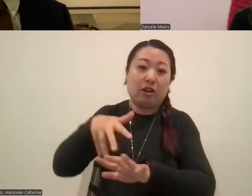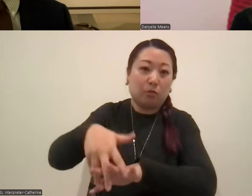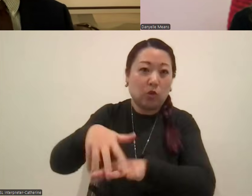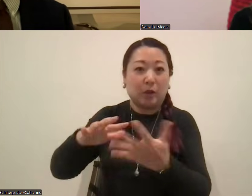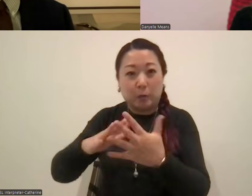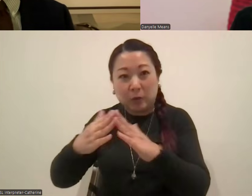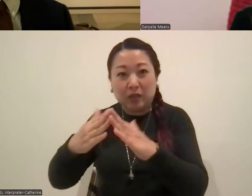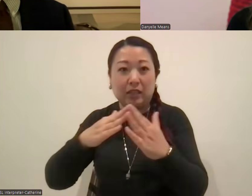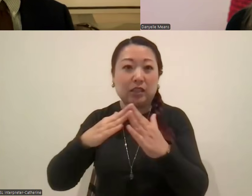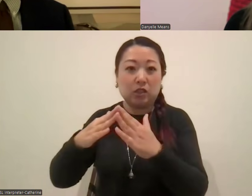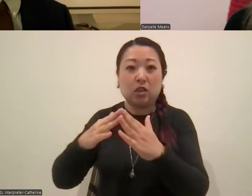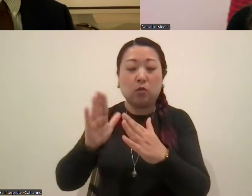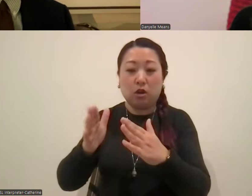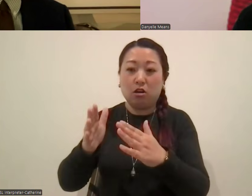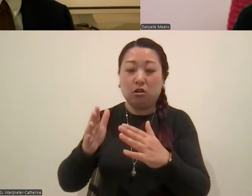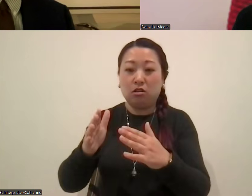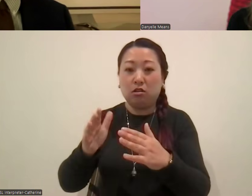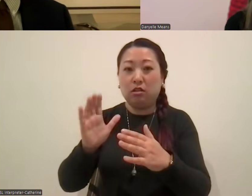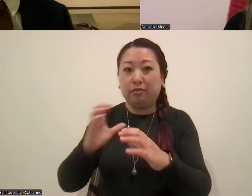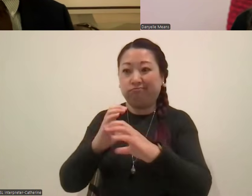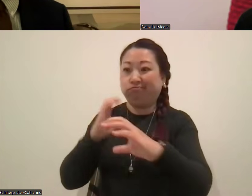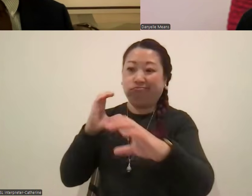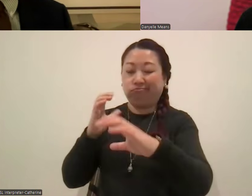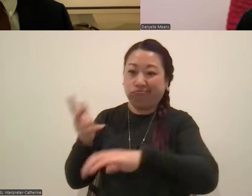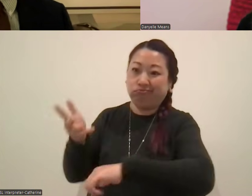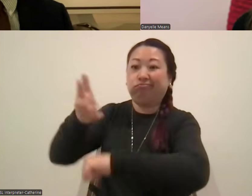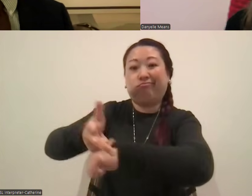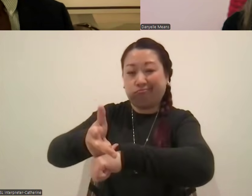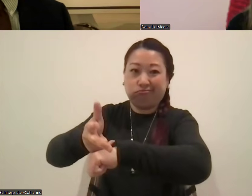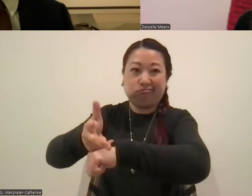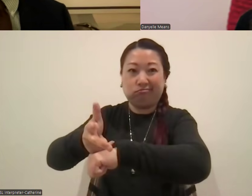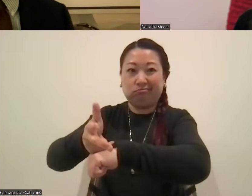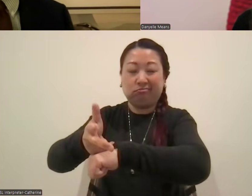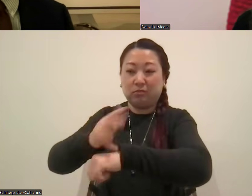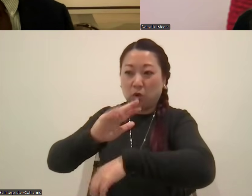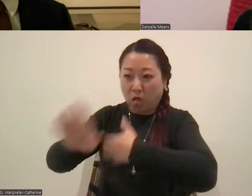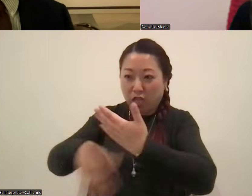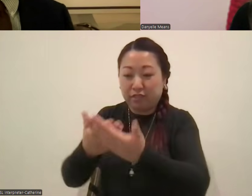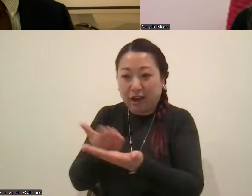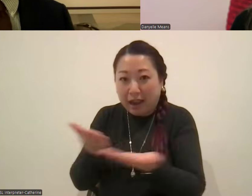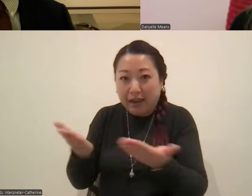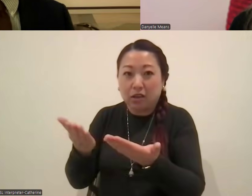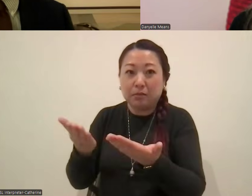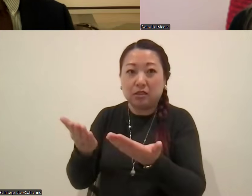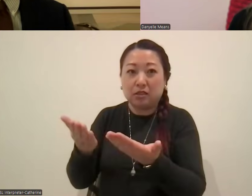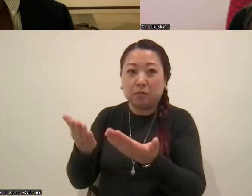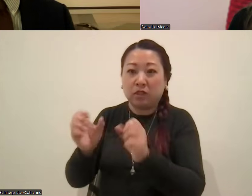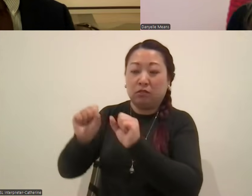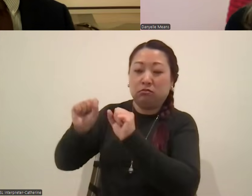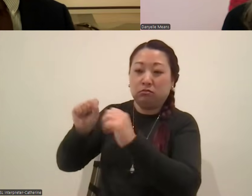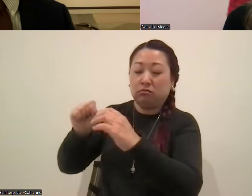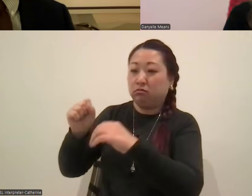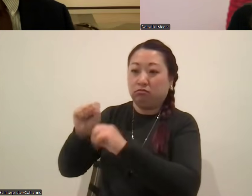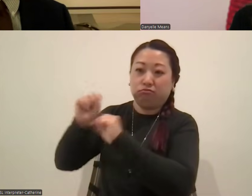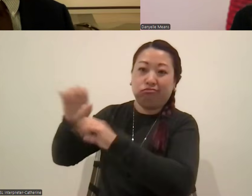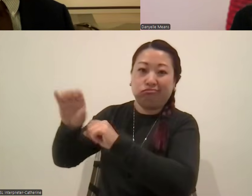park their box truck and load up all of their items and leave. And